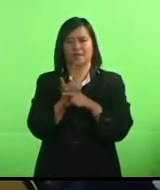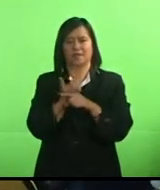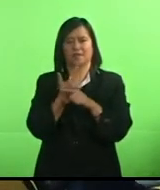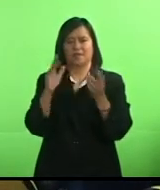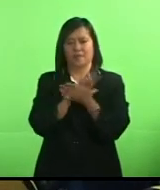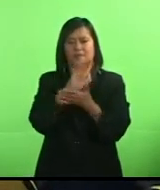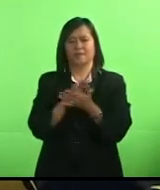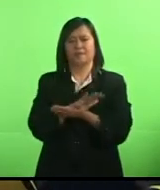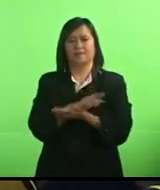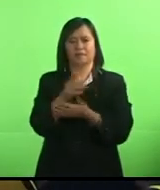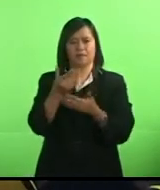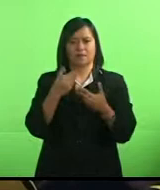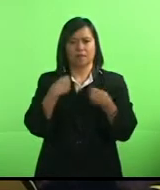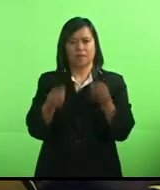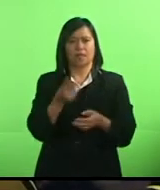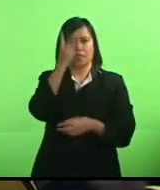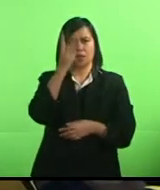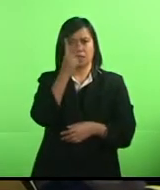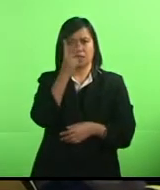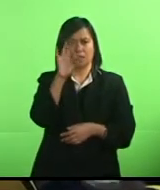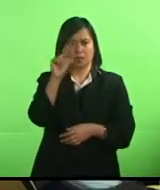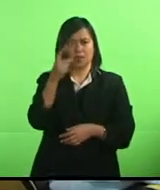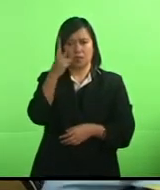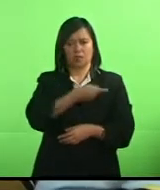Paper. The other one? I gave you 2 sets, no?